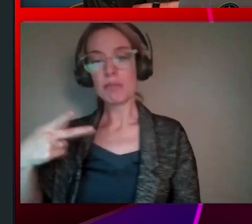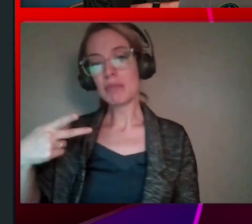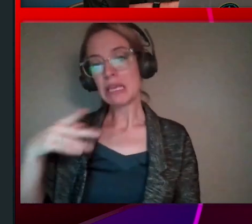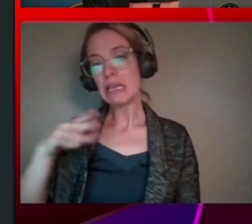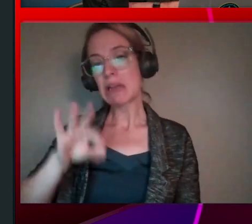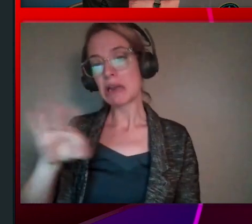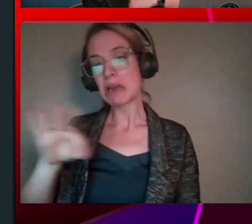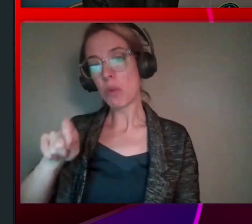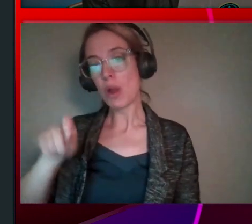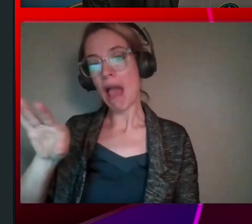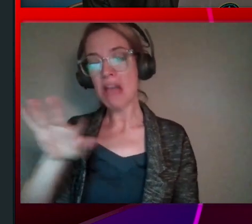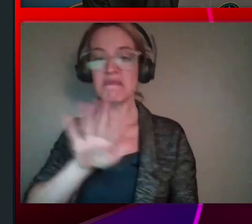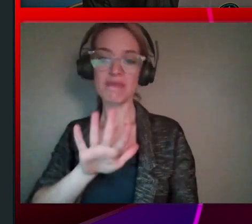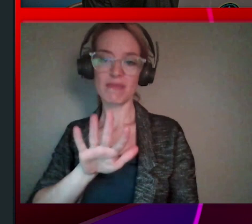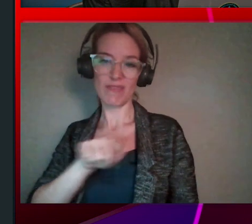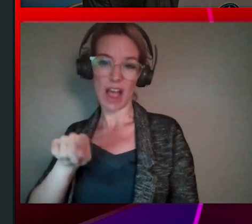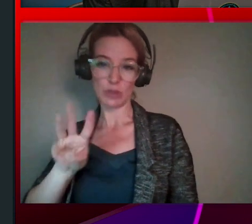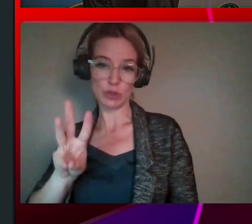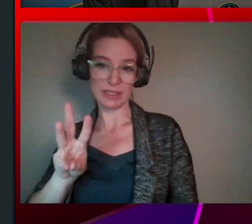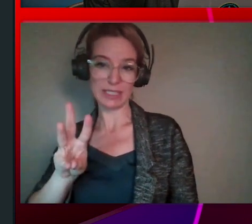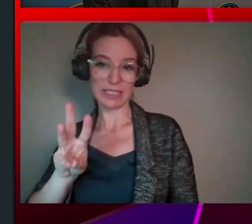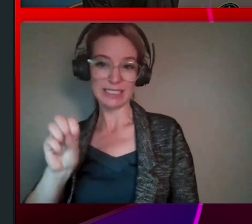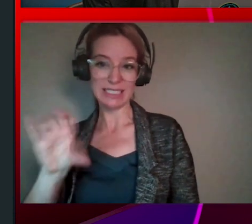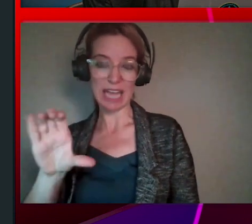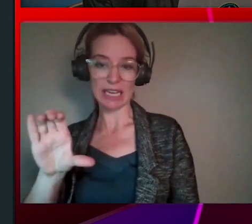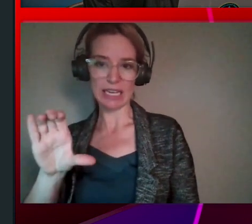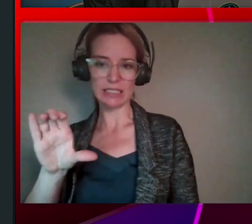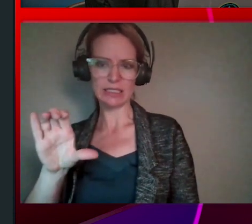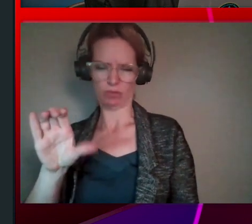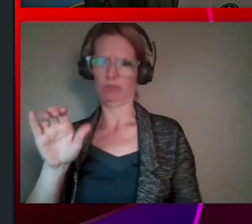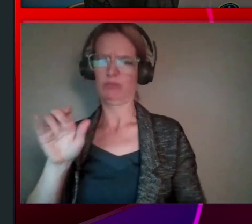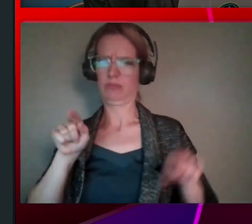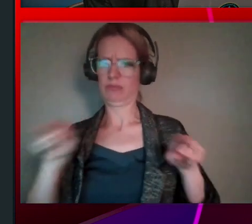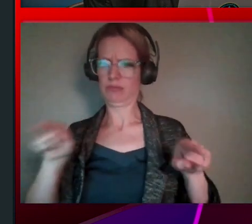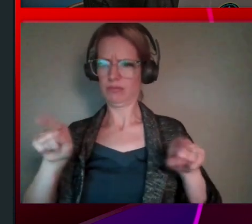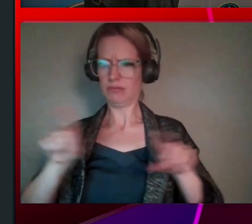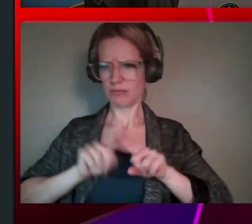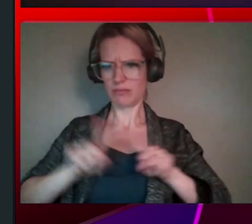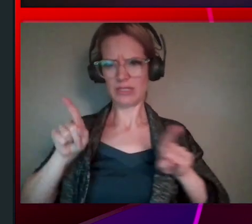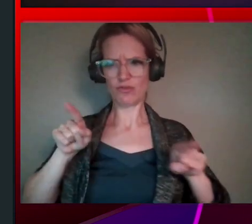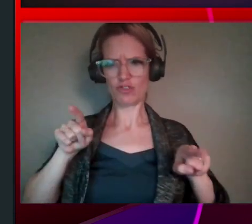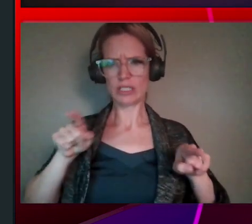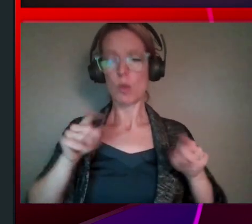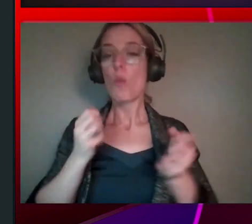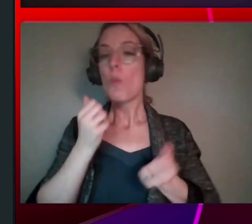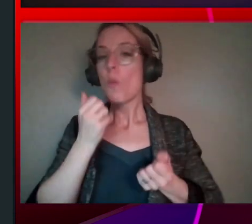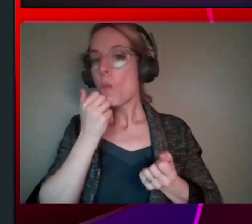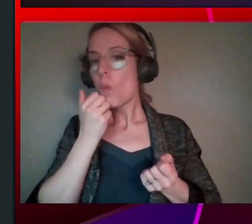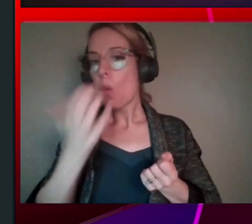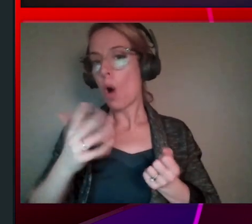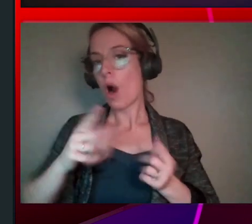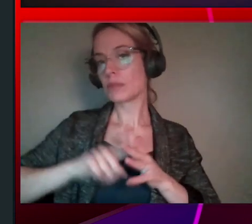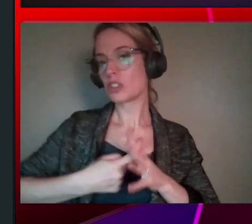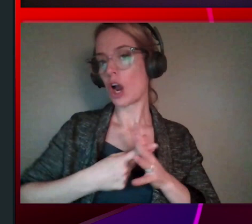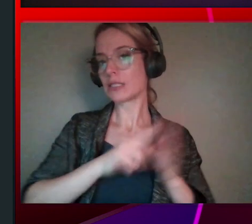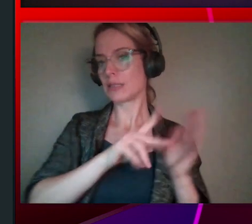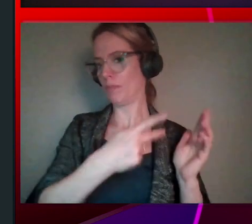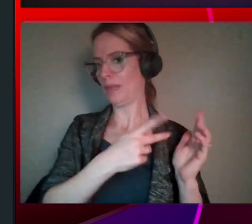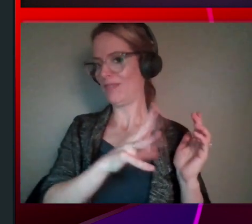So that's a pretty significant delta between your warm starts, which are at the P50, and your cold